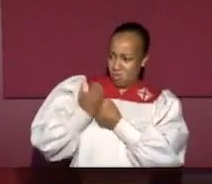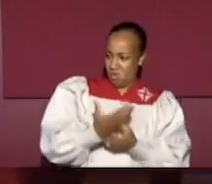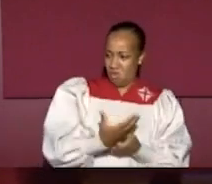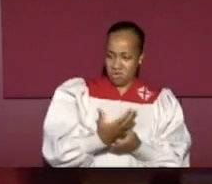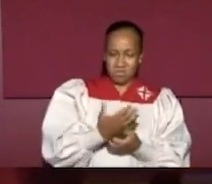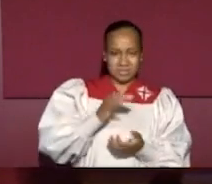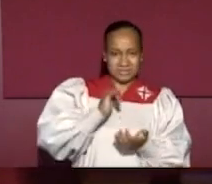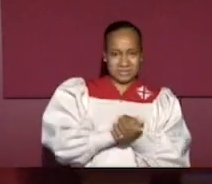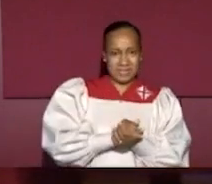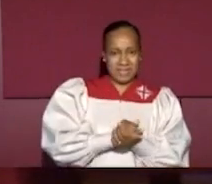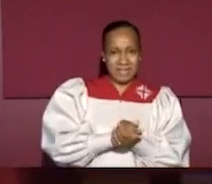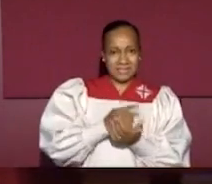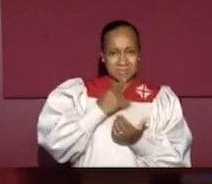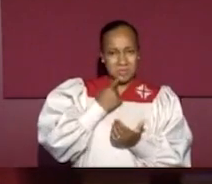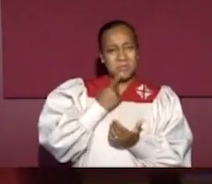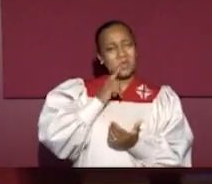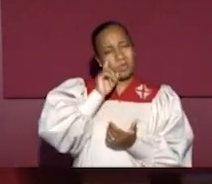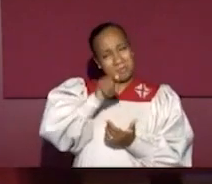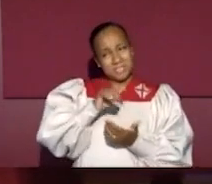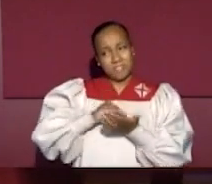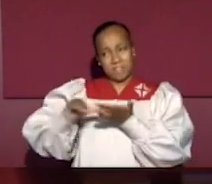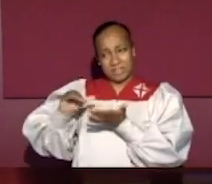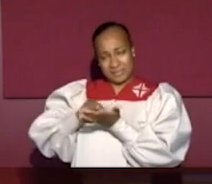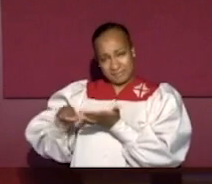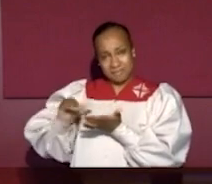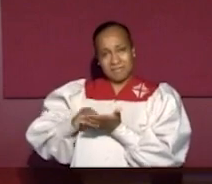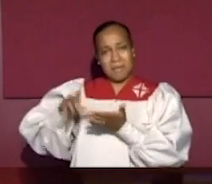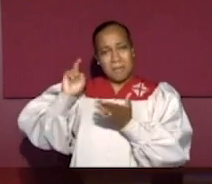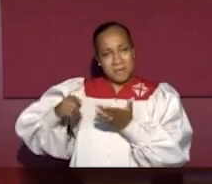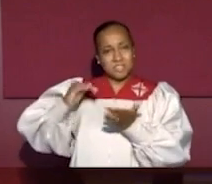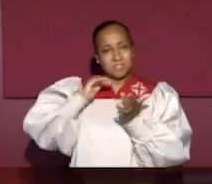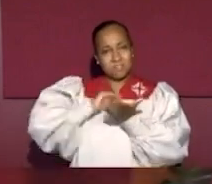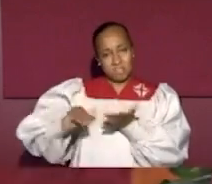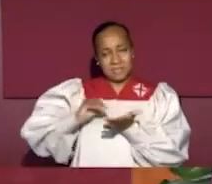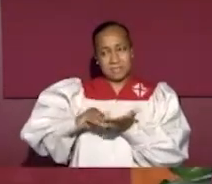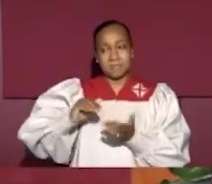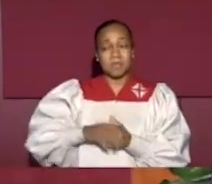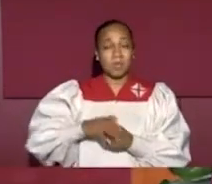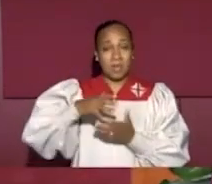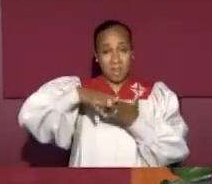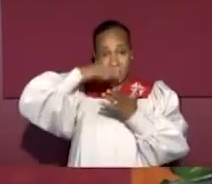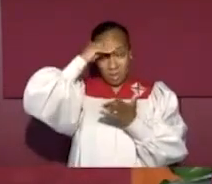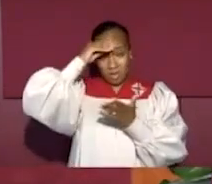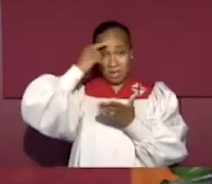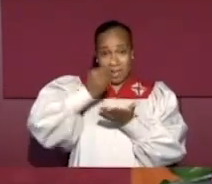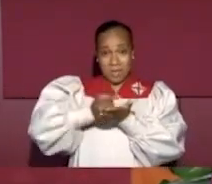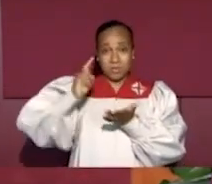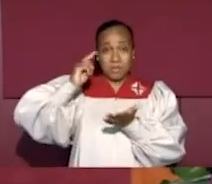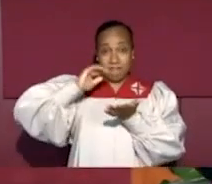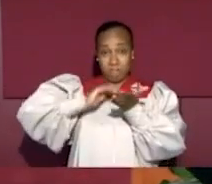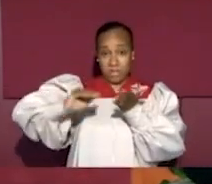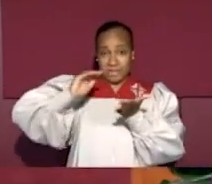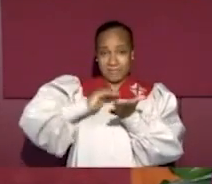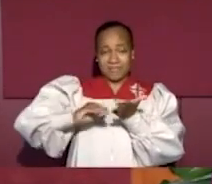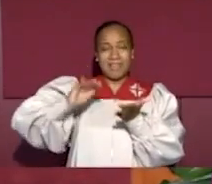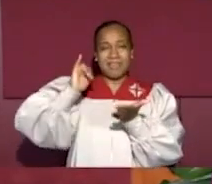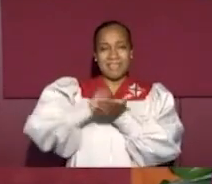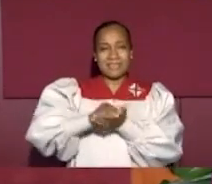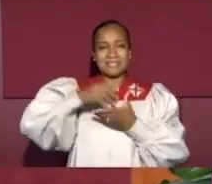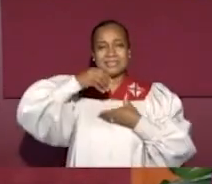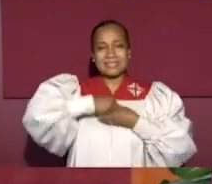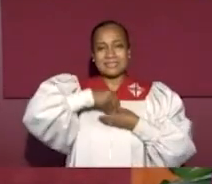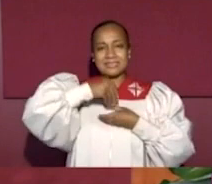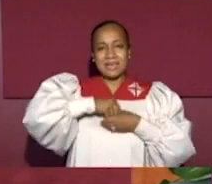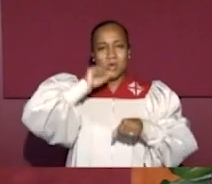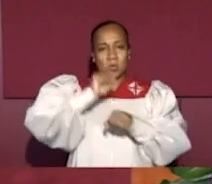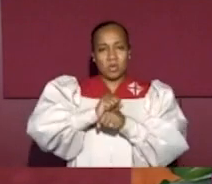that disappointment, you have to forgive. You have to forgive. We learned last week that forgiveness is an inside